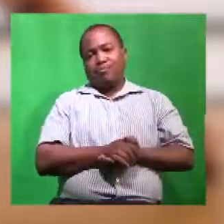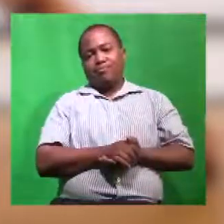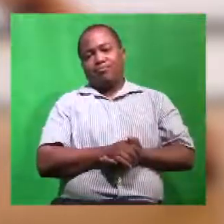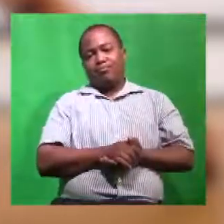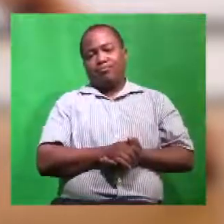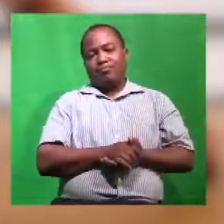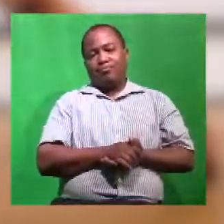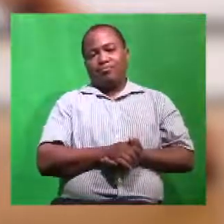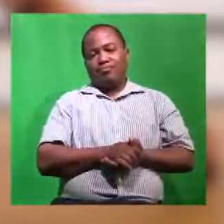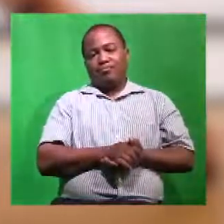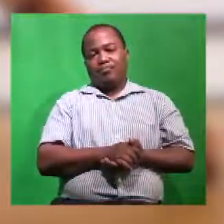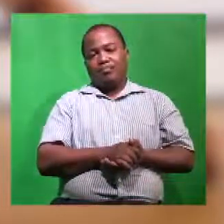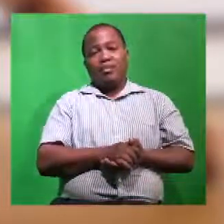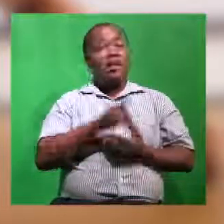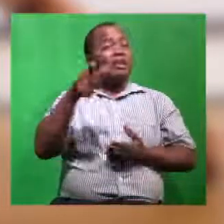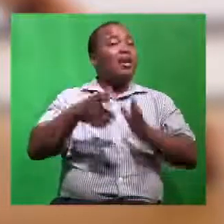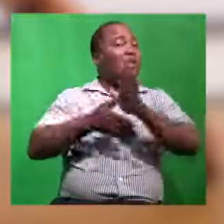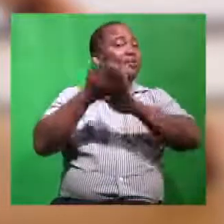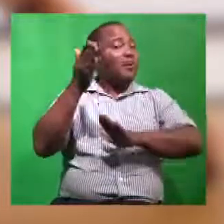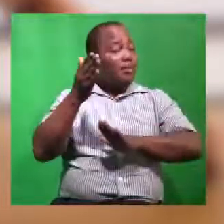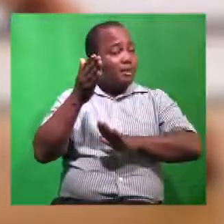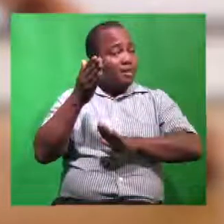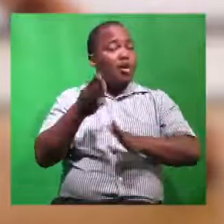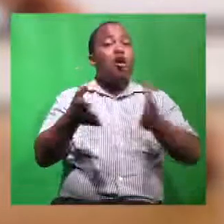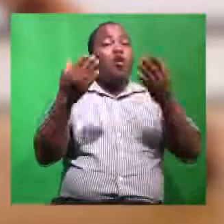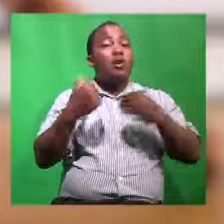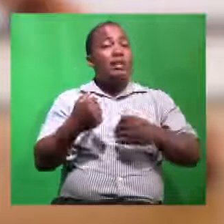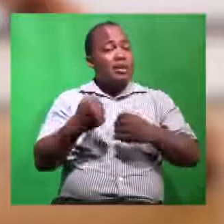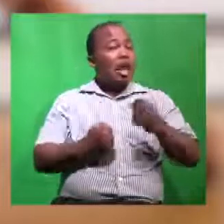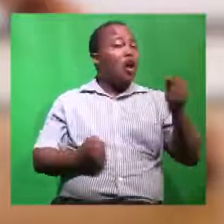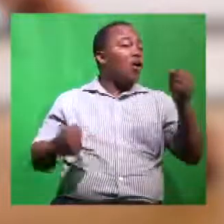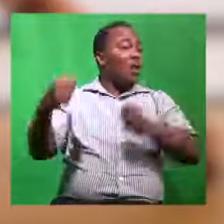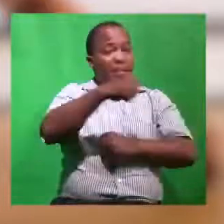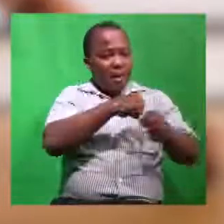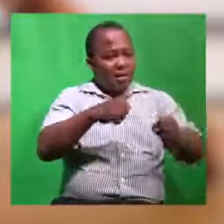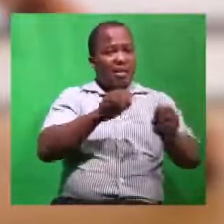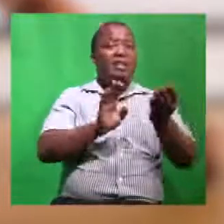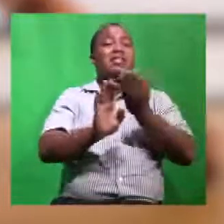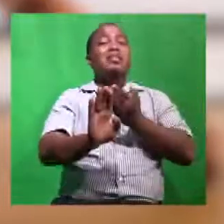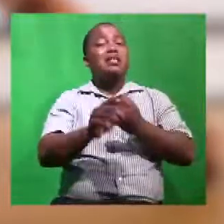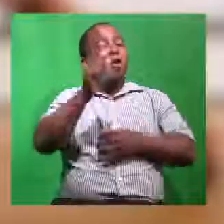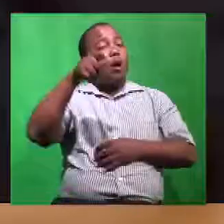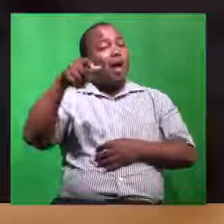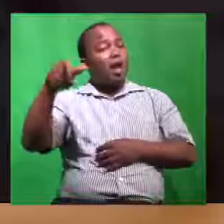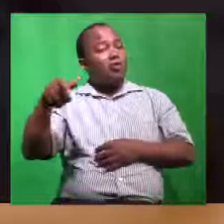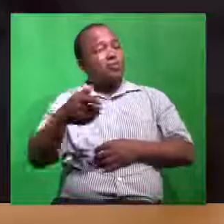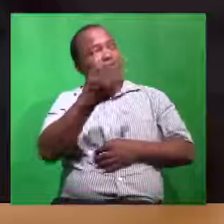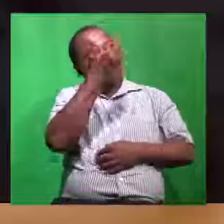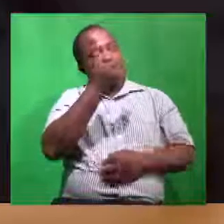things have been established so as to fight those problems against the people.